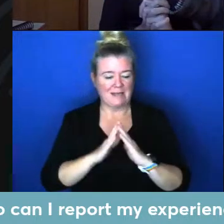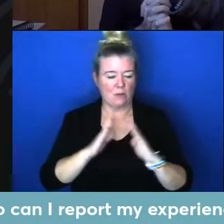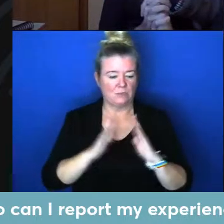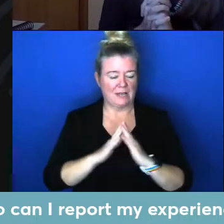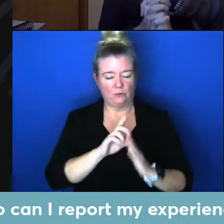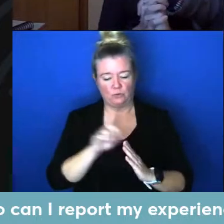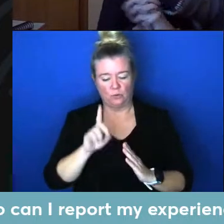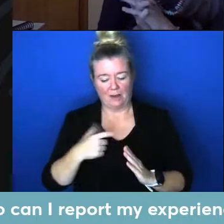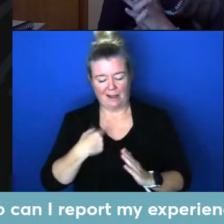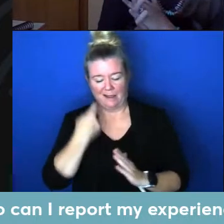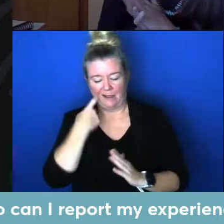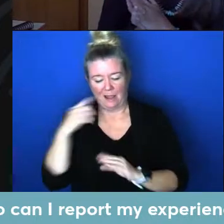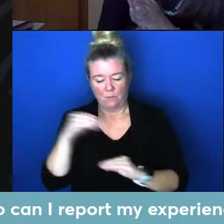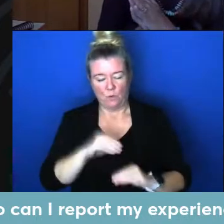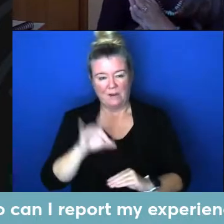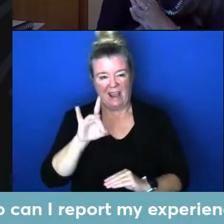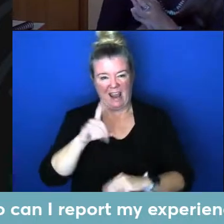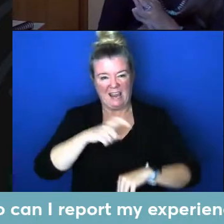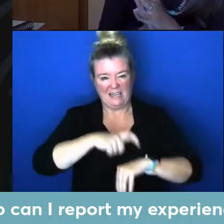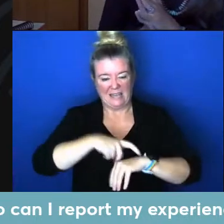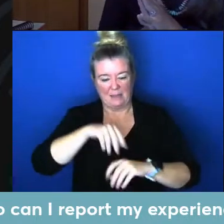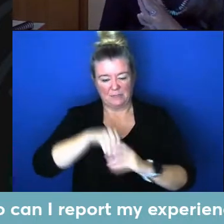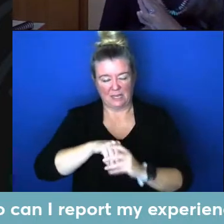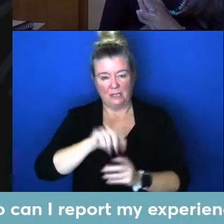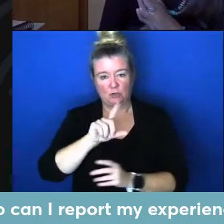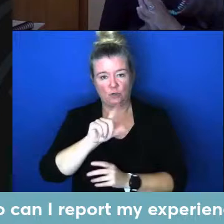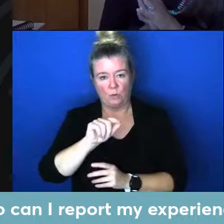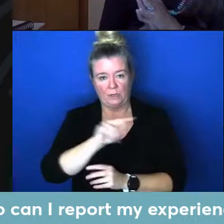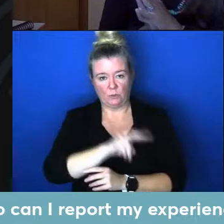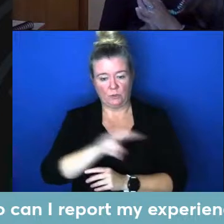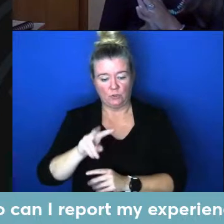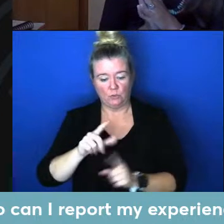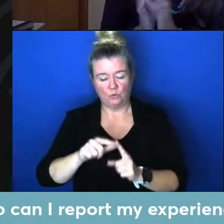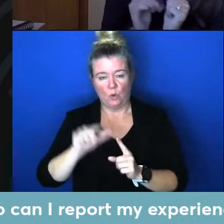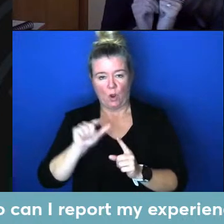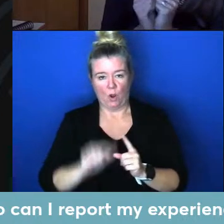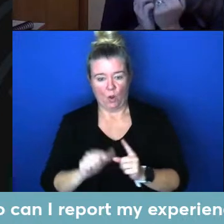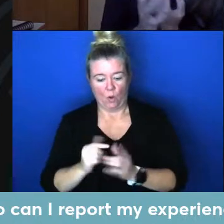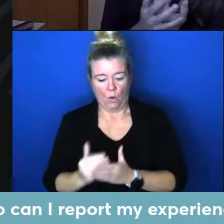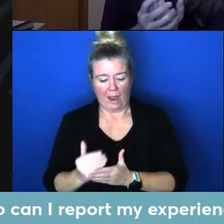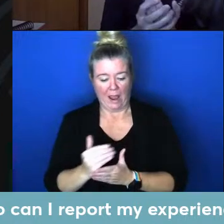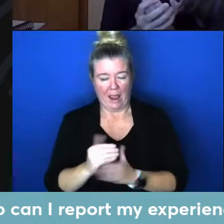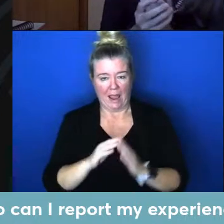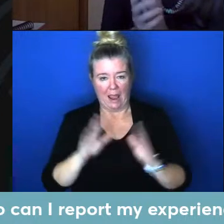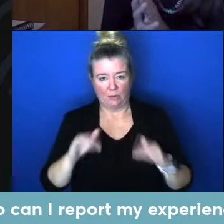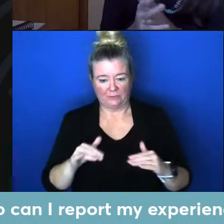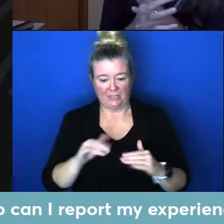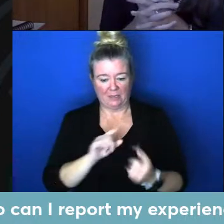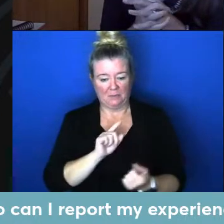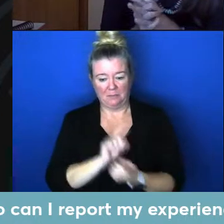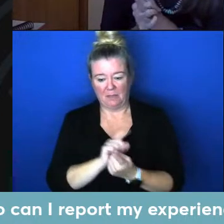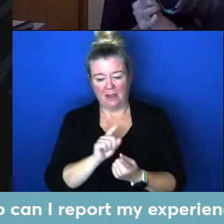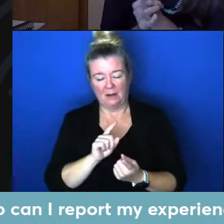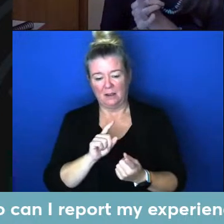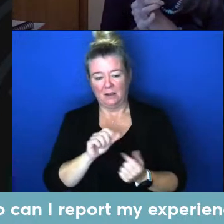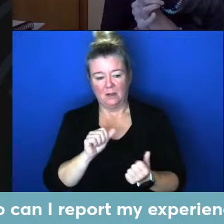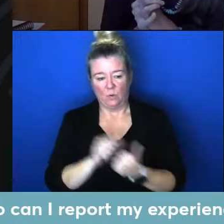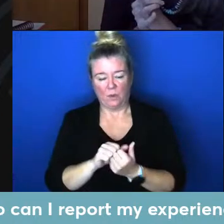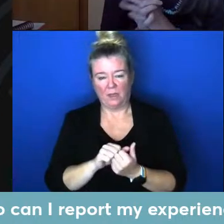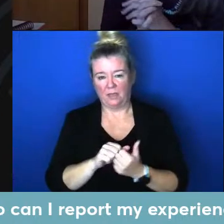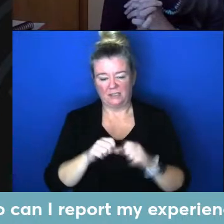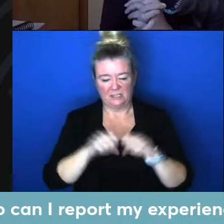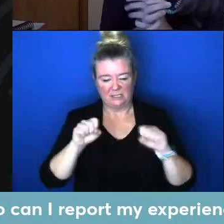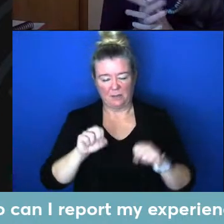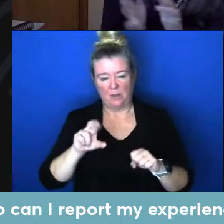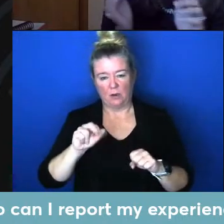I moved 8 times in 2022 due to low housing and rental stock, only to be met with acute predatory and systemic racist